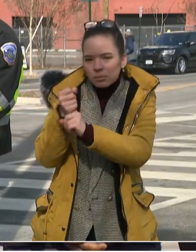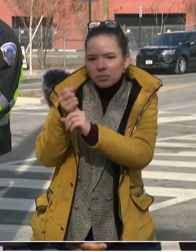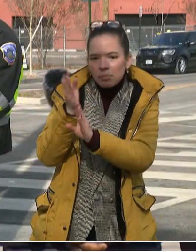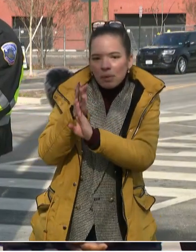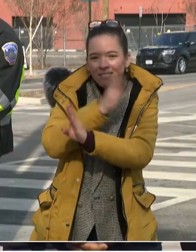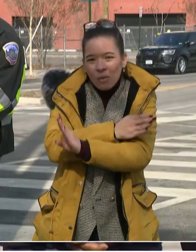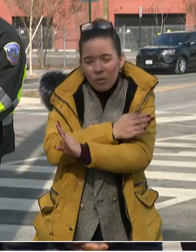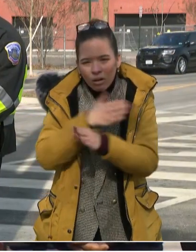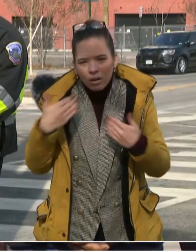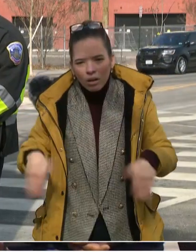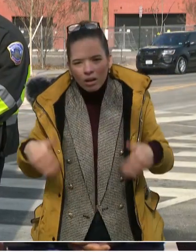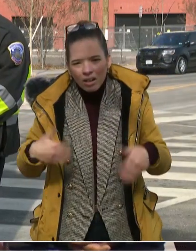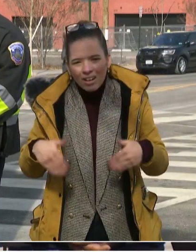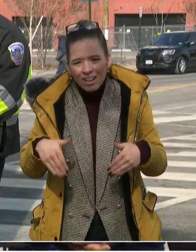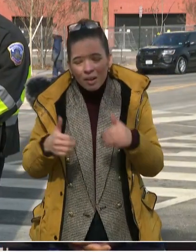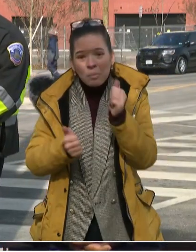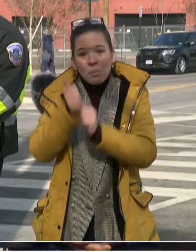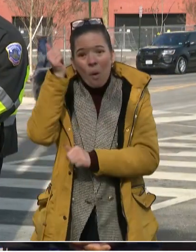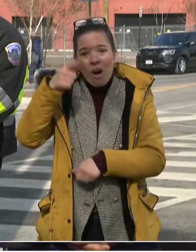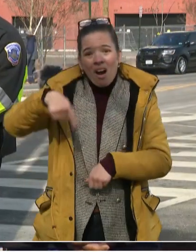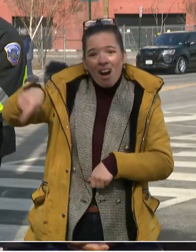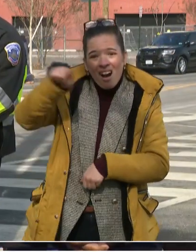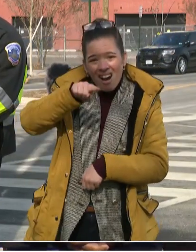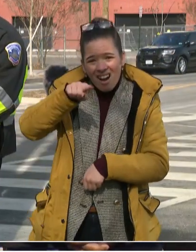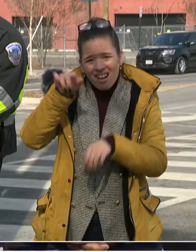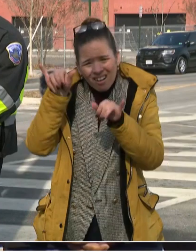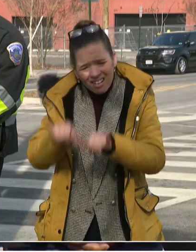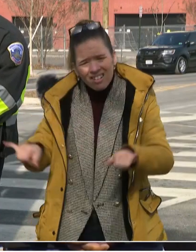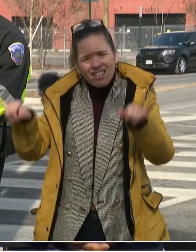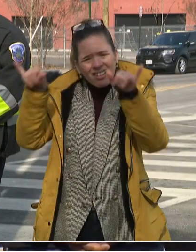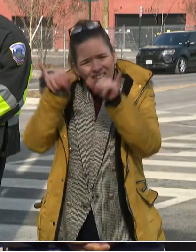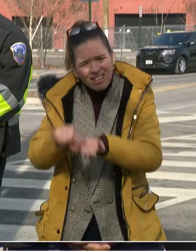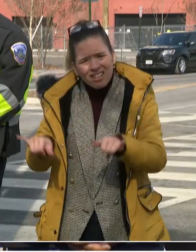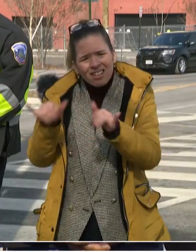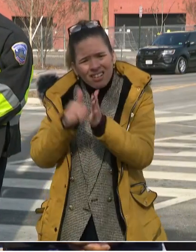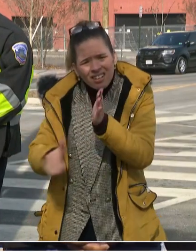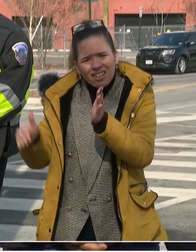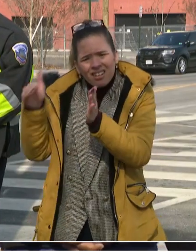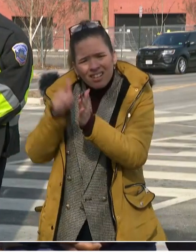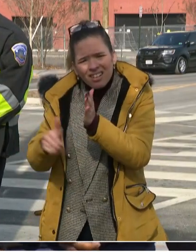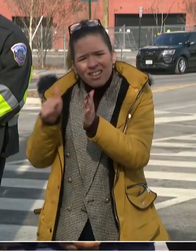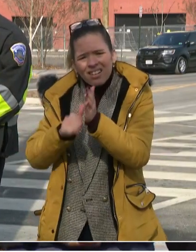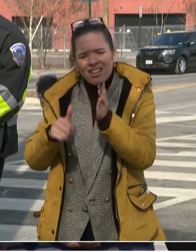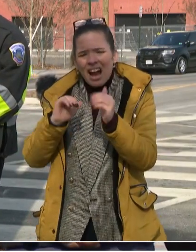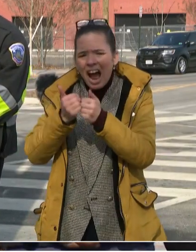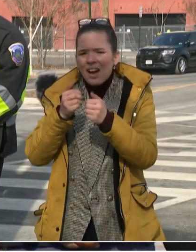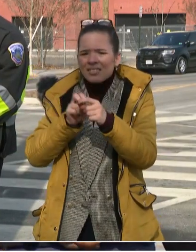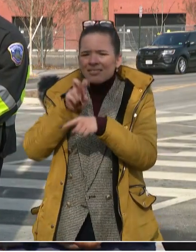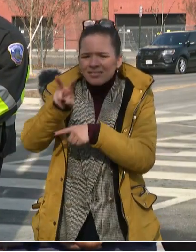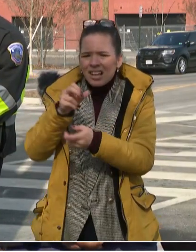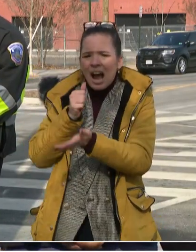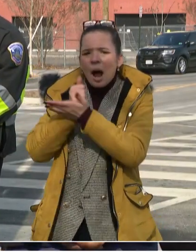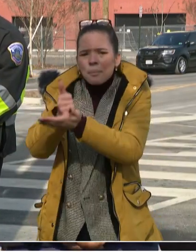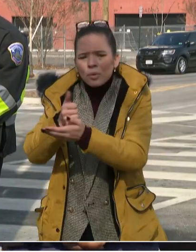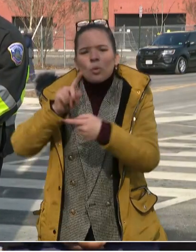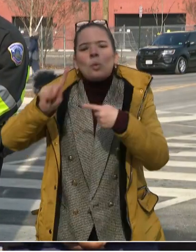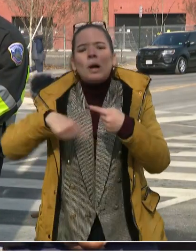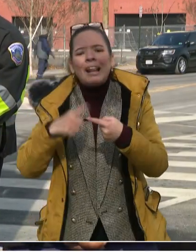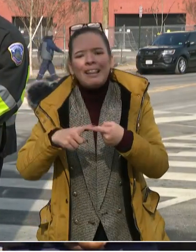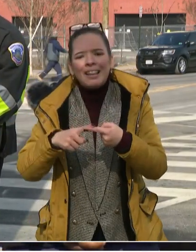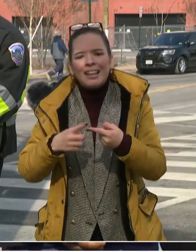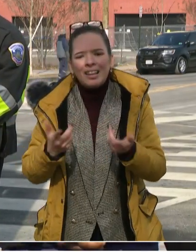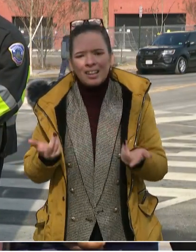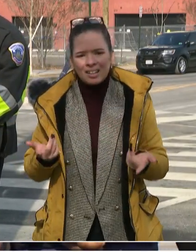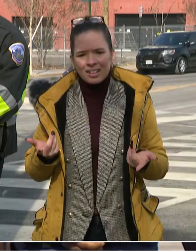the victim is the same story. So when do we want to jump in and help? Do we want to jump in and help on the front end of